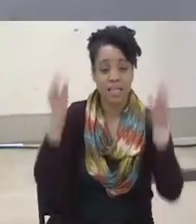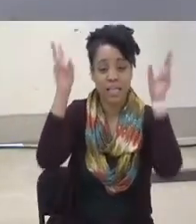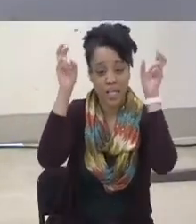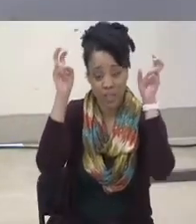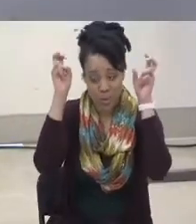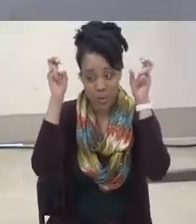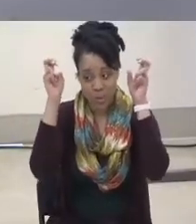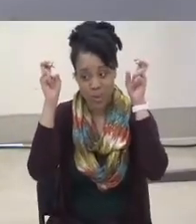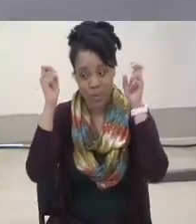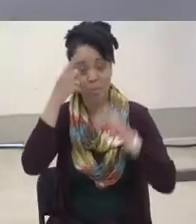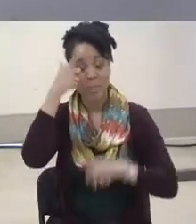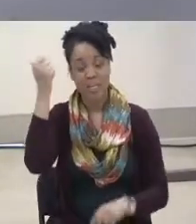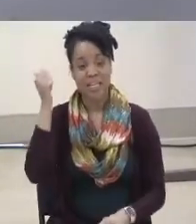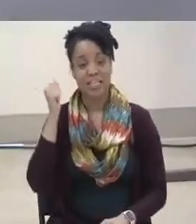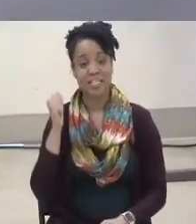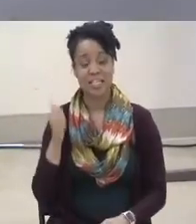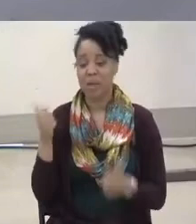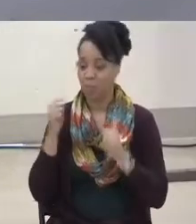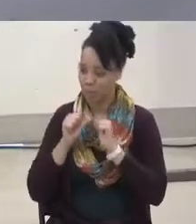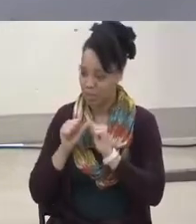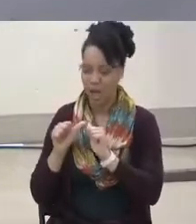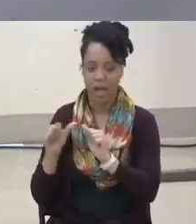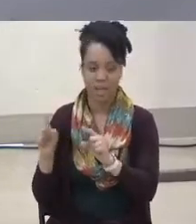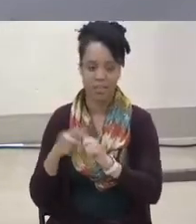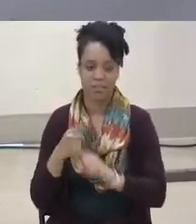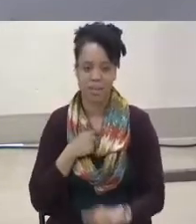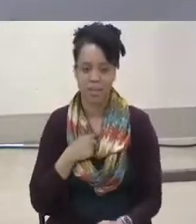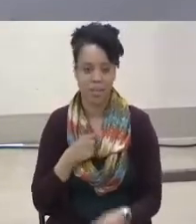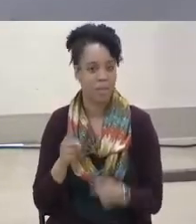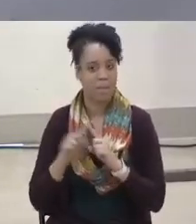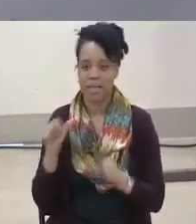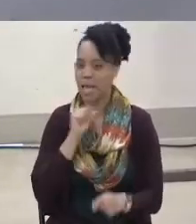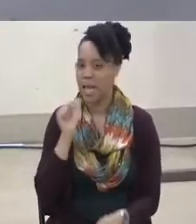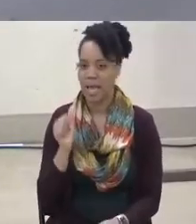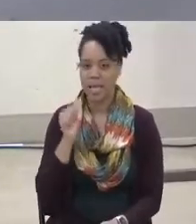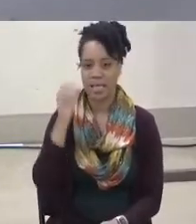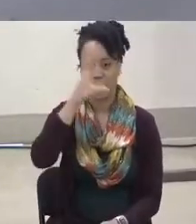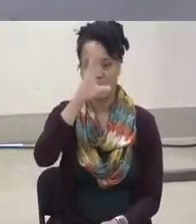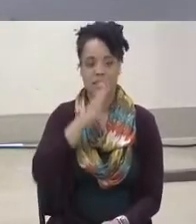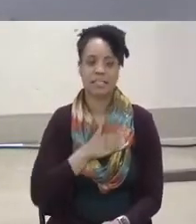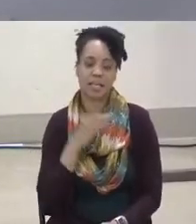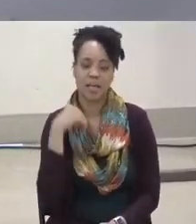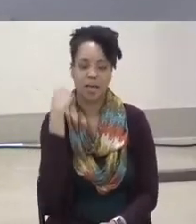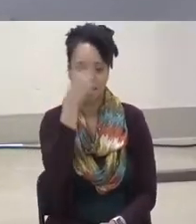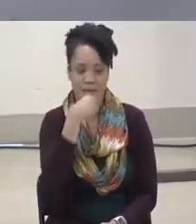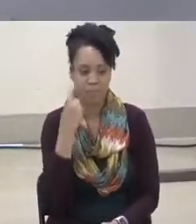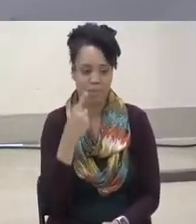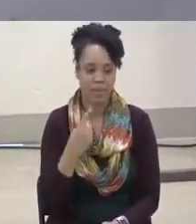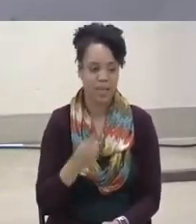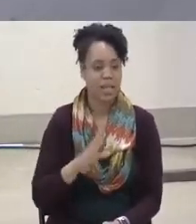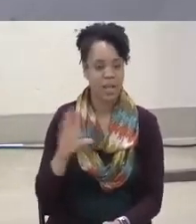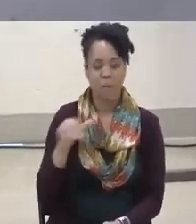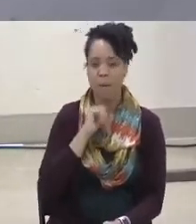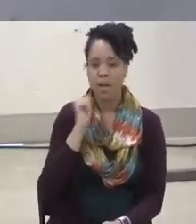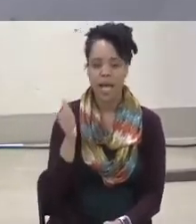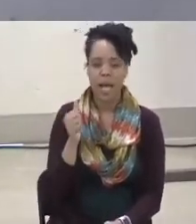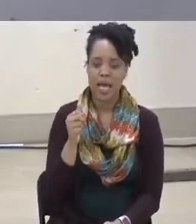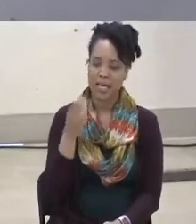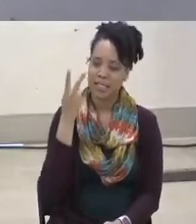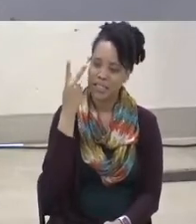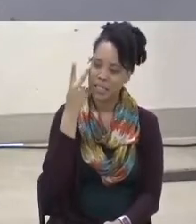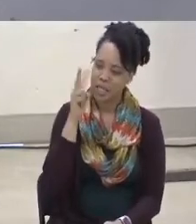because they was talking to me, but they wasn't seeking my face. El problema es que me estaban hablando, pero no estaban They buscando mi wasn't seeing the rostro. look on my face,